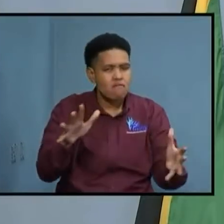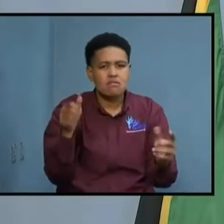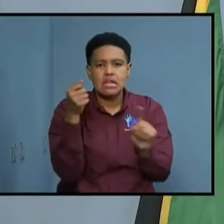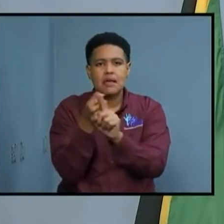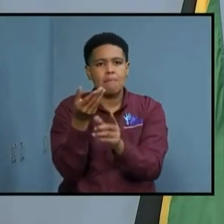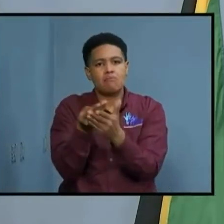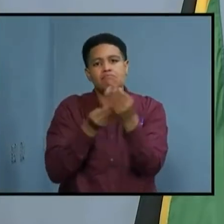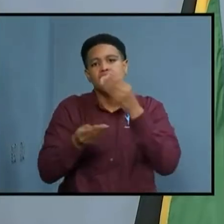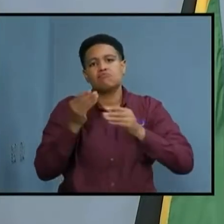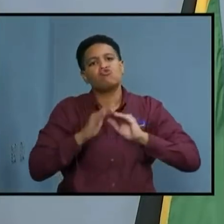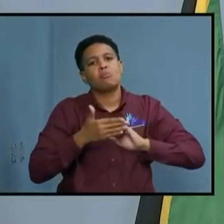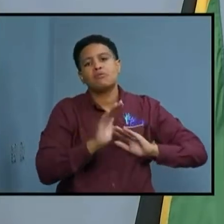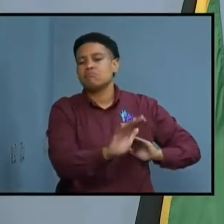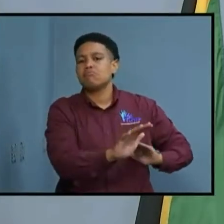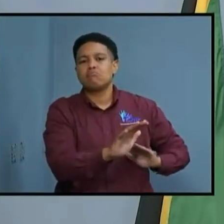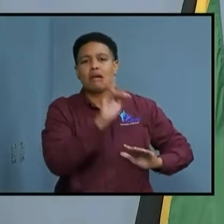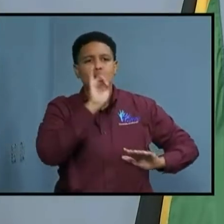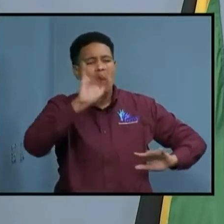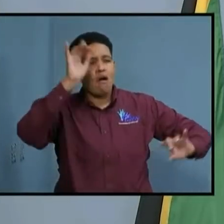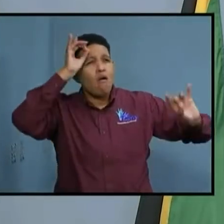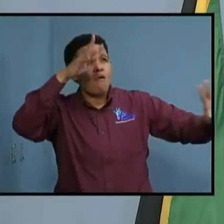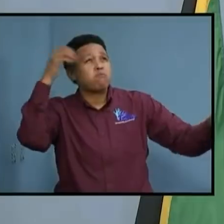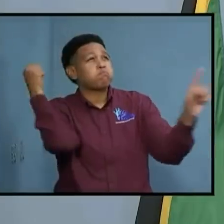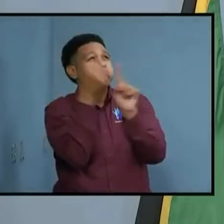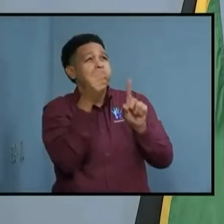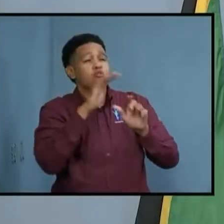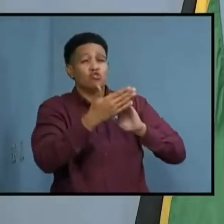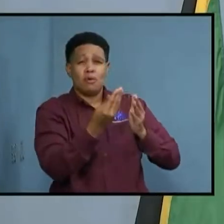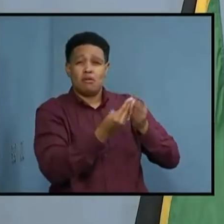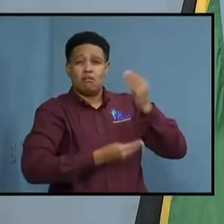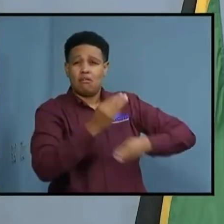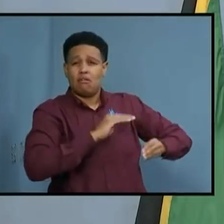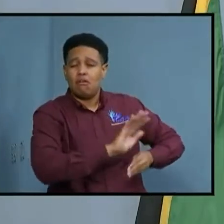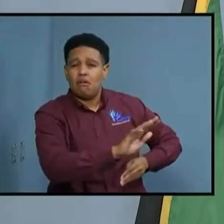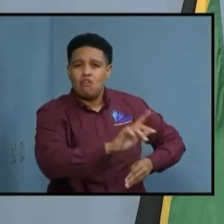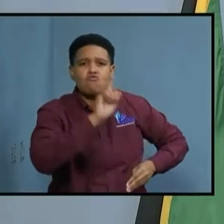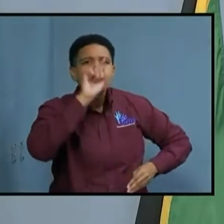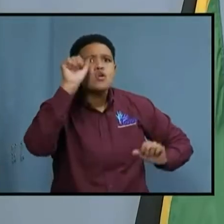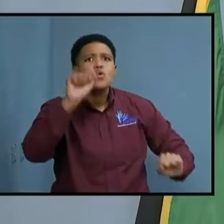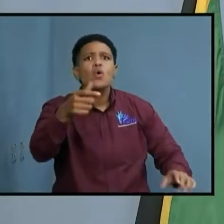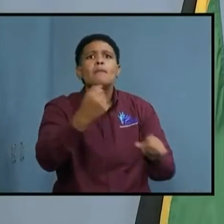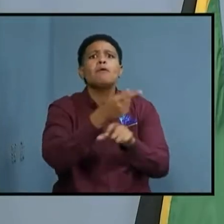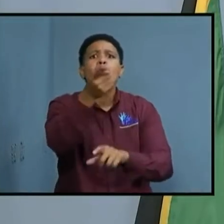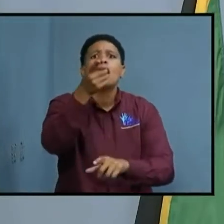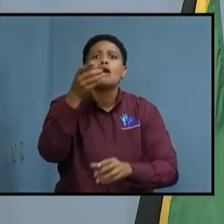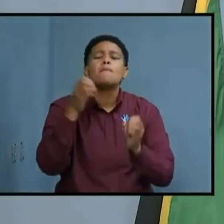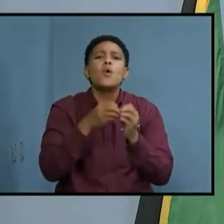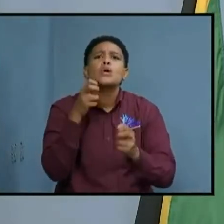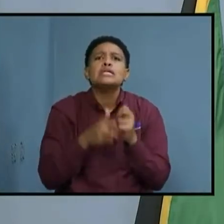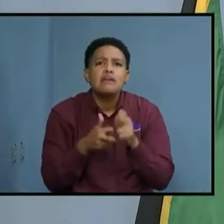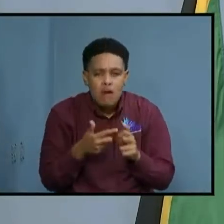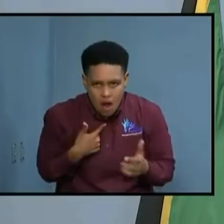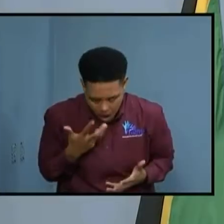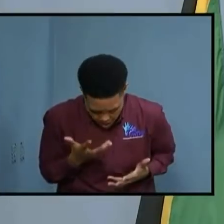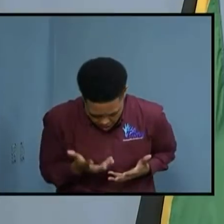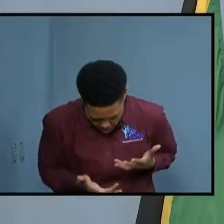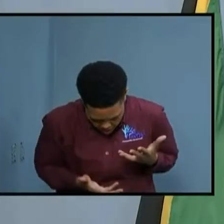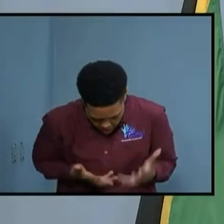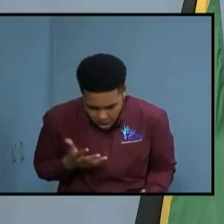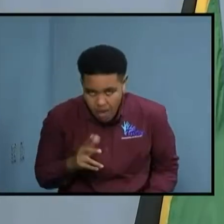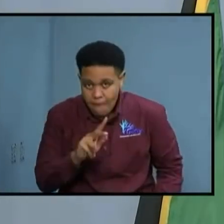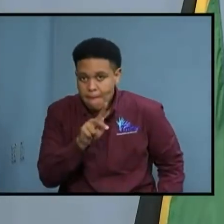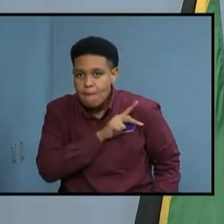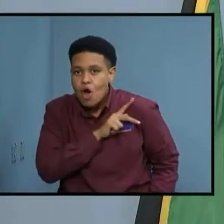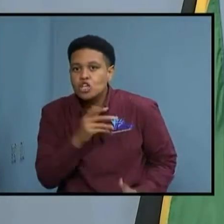economy. And that devastating impact on the economy really could make it even more difficult for you to be